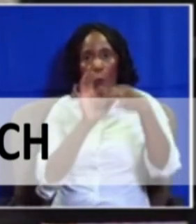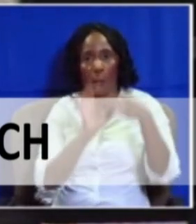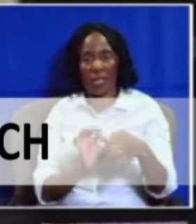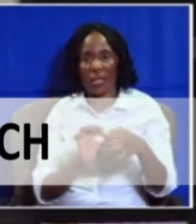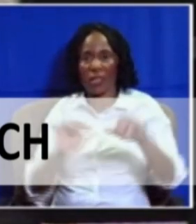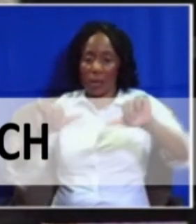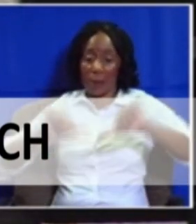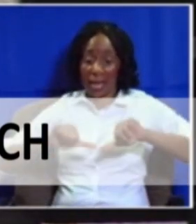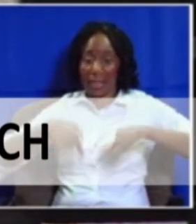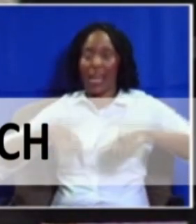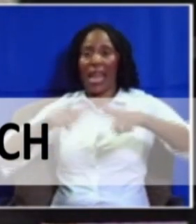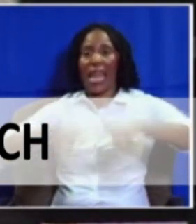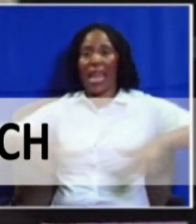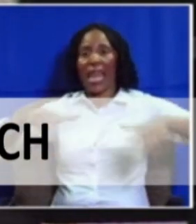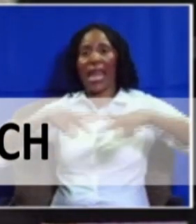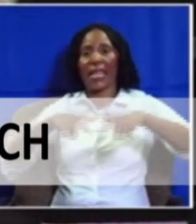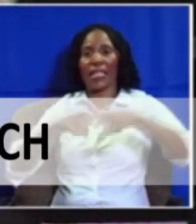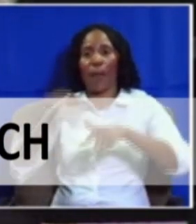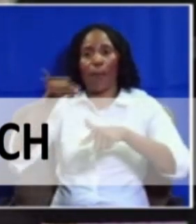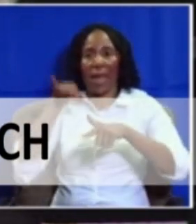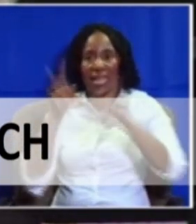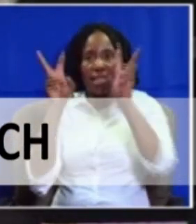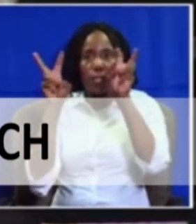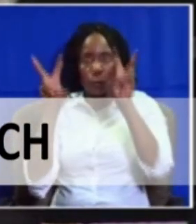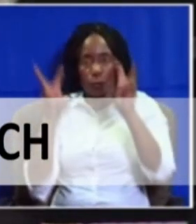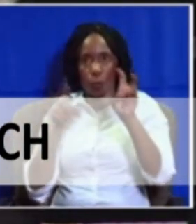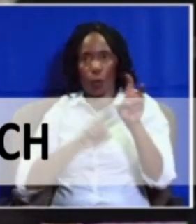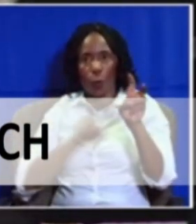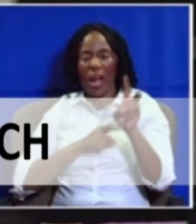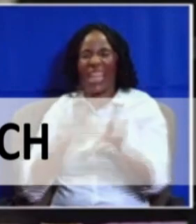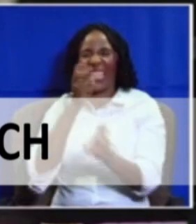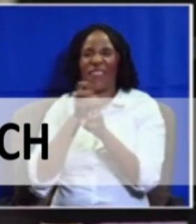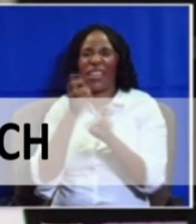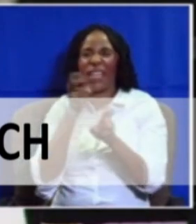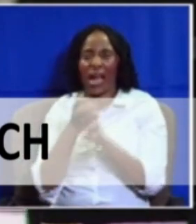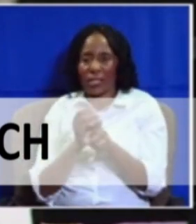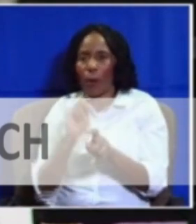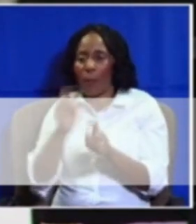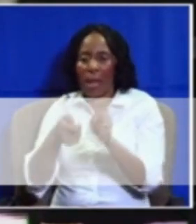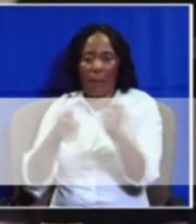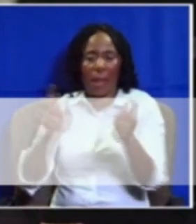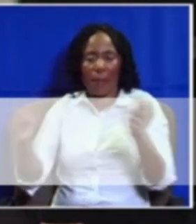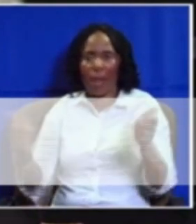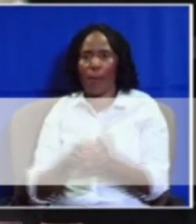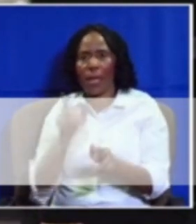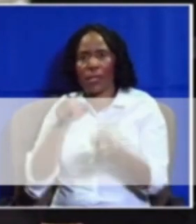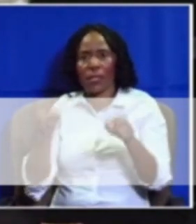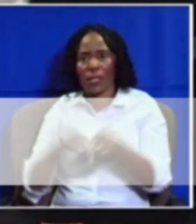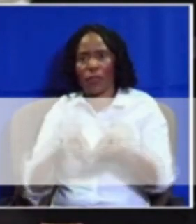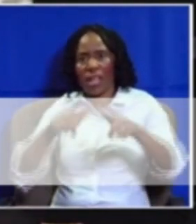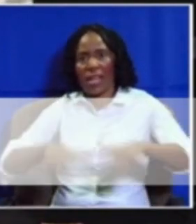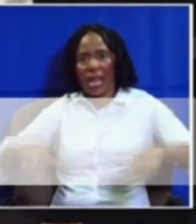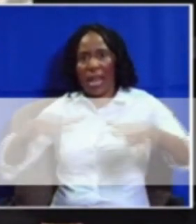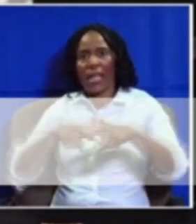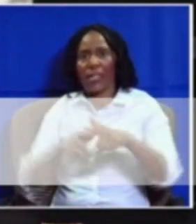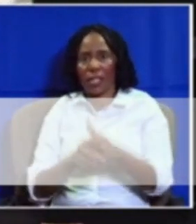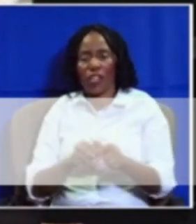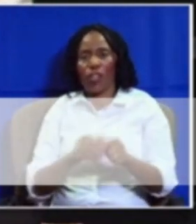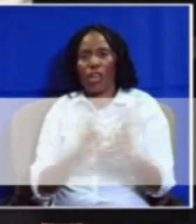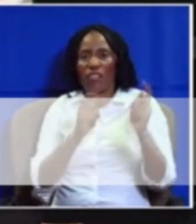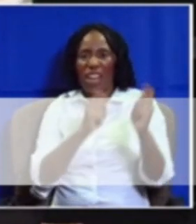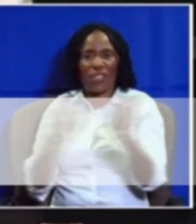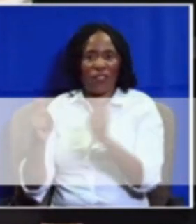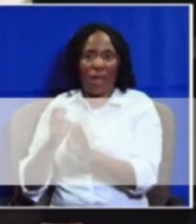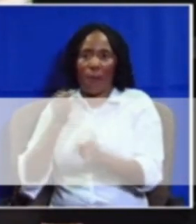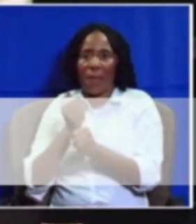bank issue, precisely because of the difficulties in settling with the lenders on time. We couldn't make the transfer during this financial